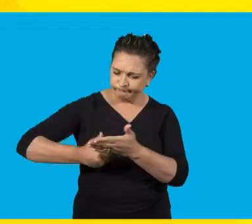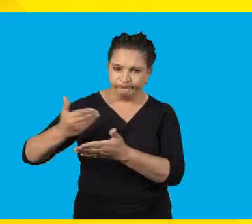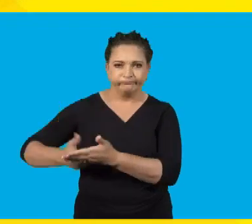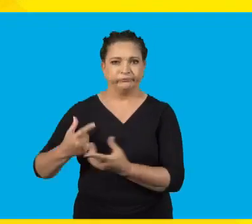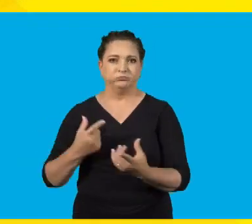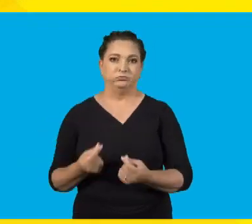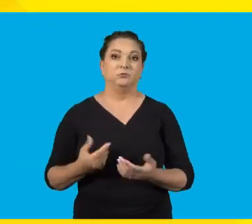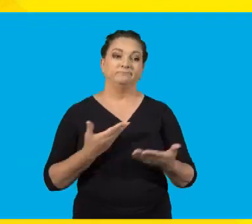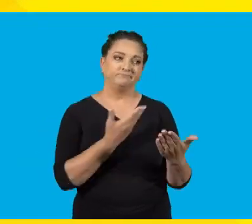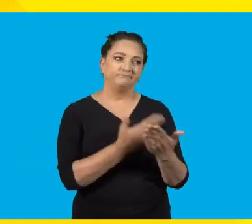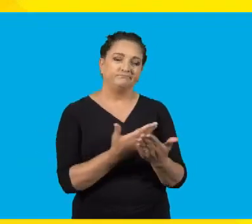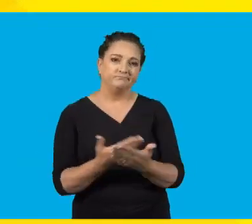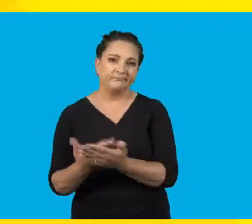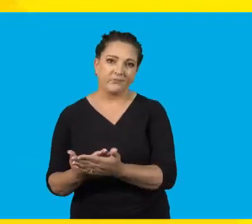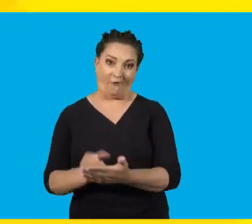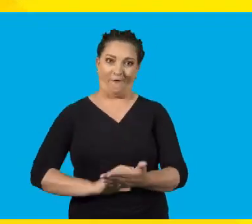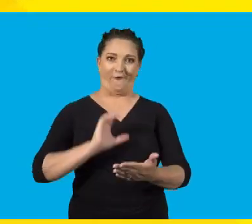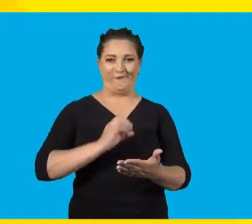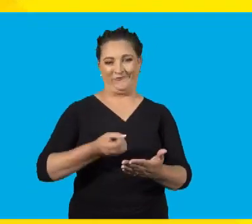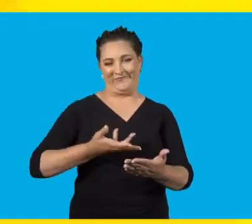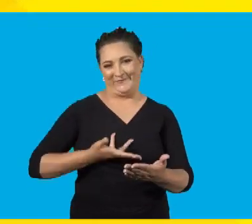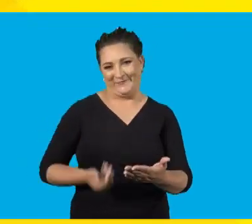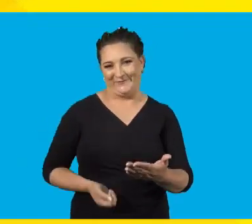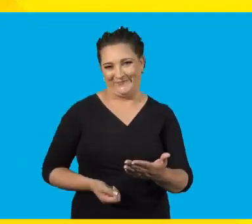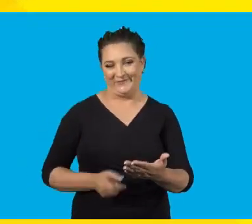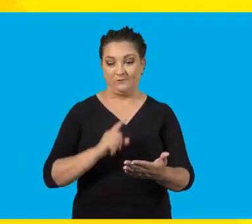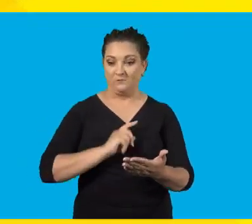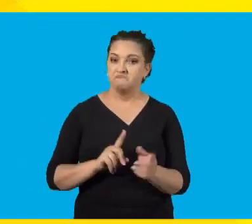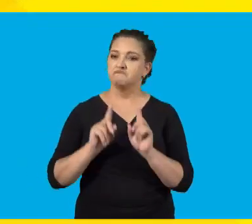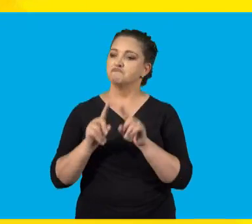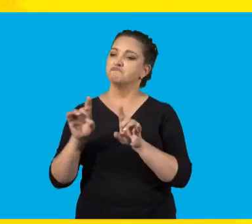right? Those give you the kind of confidence that you need